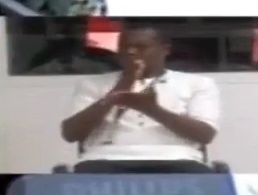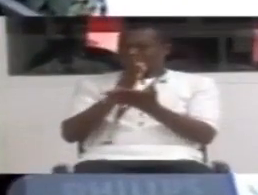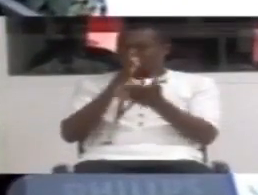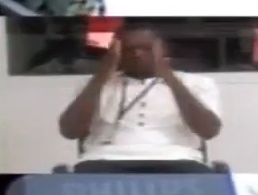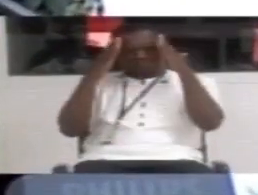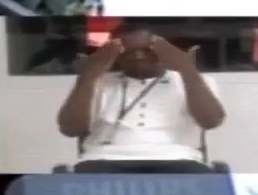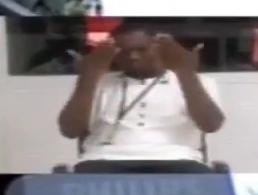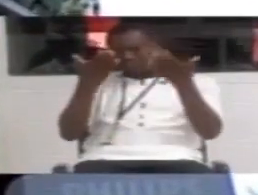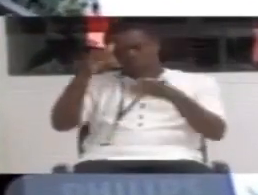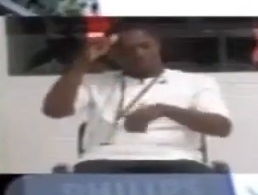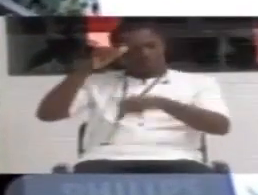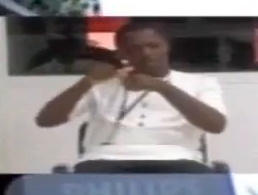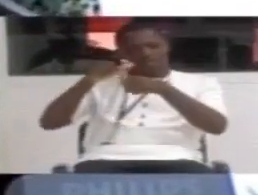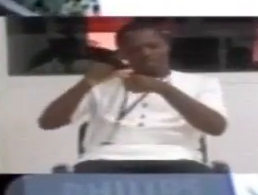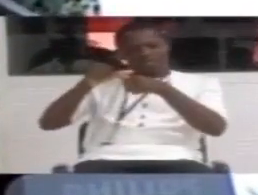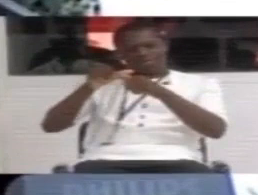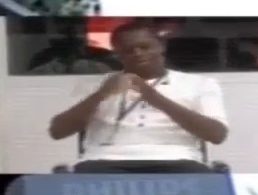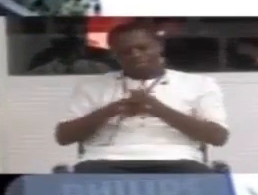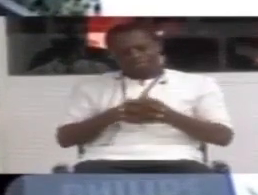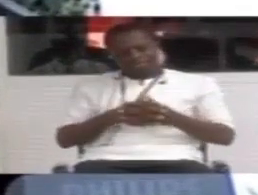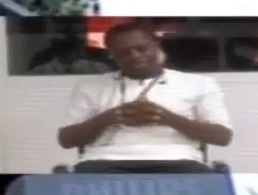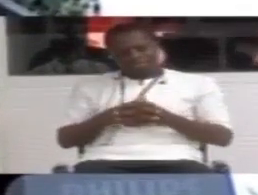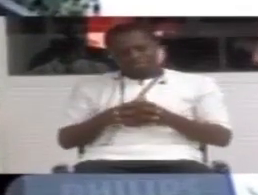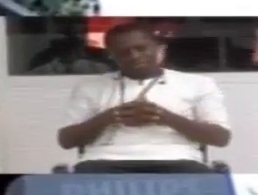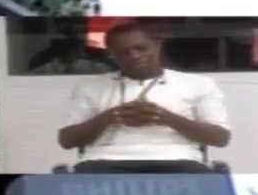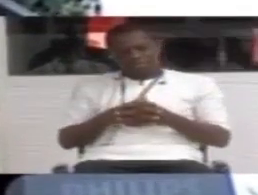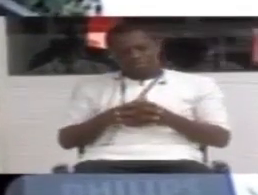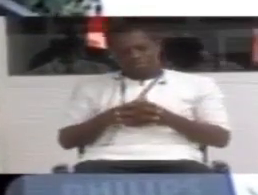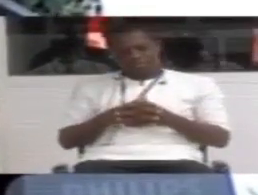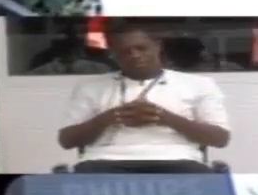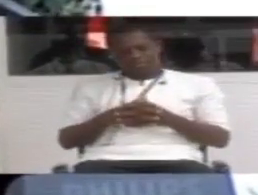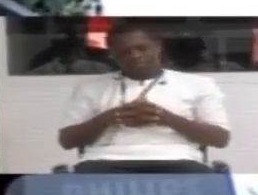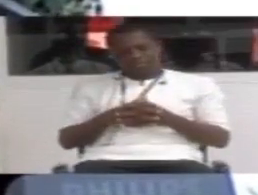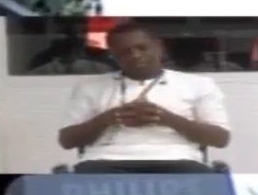fatale. To be frank to God, I cannot recall.